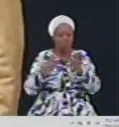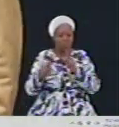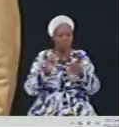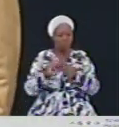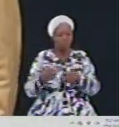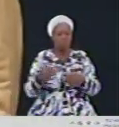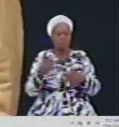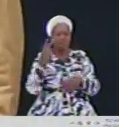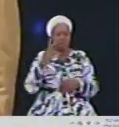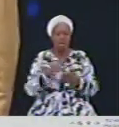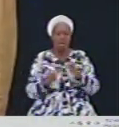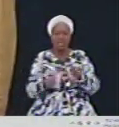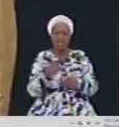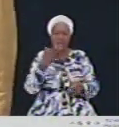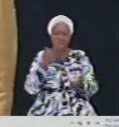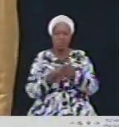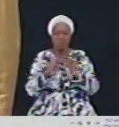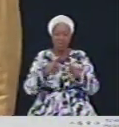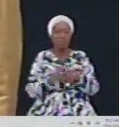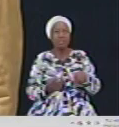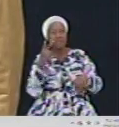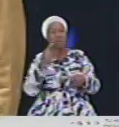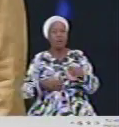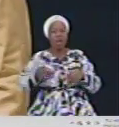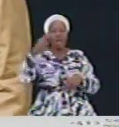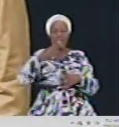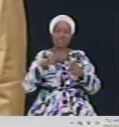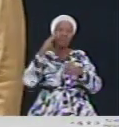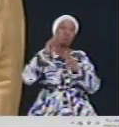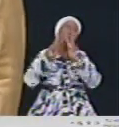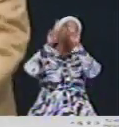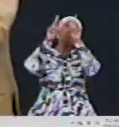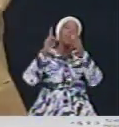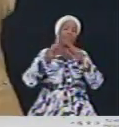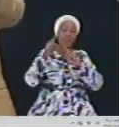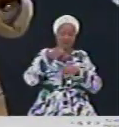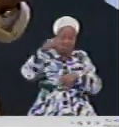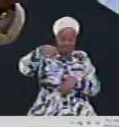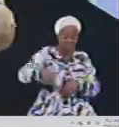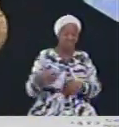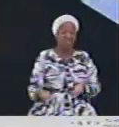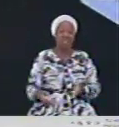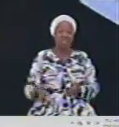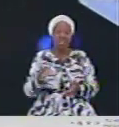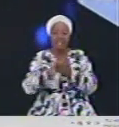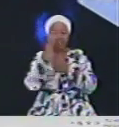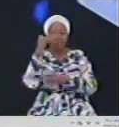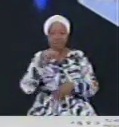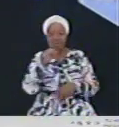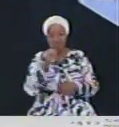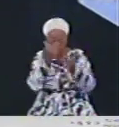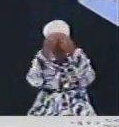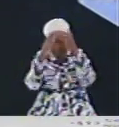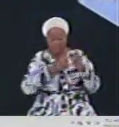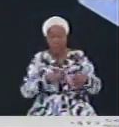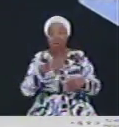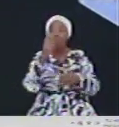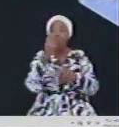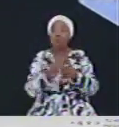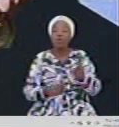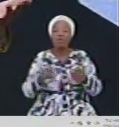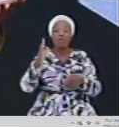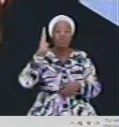you high, look up at you high there, when you are down there. That's why you are not obeying the Lord. What will